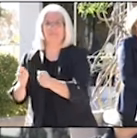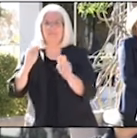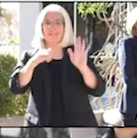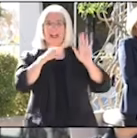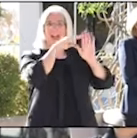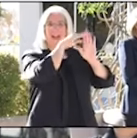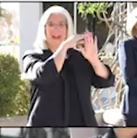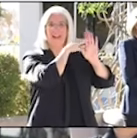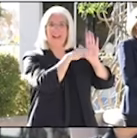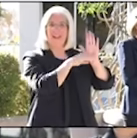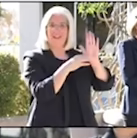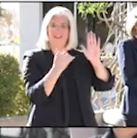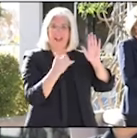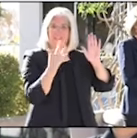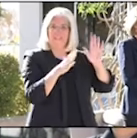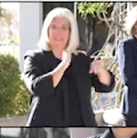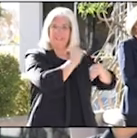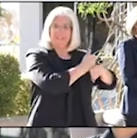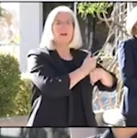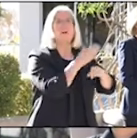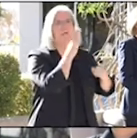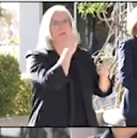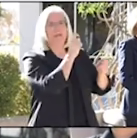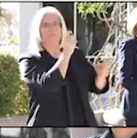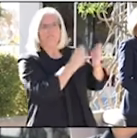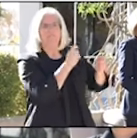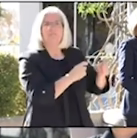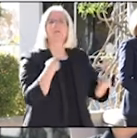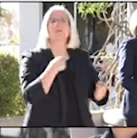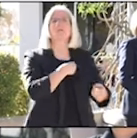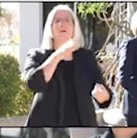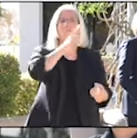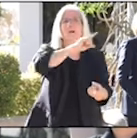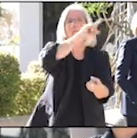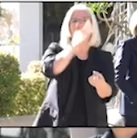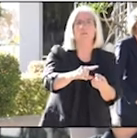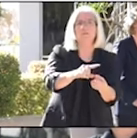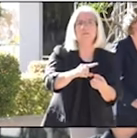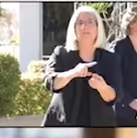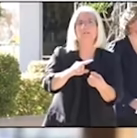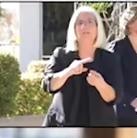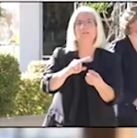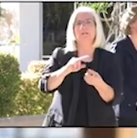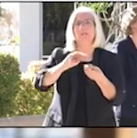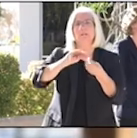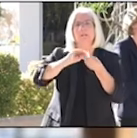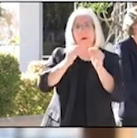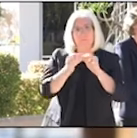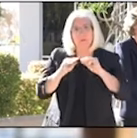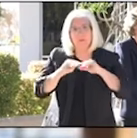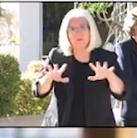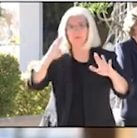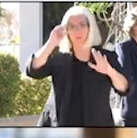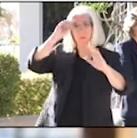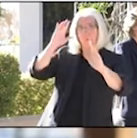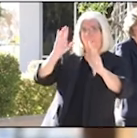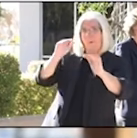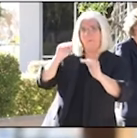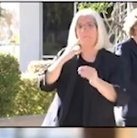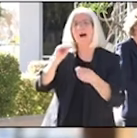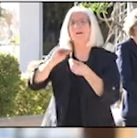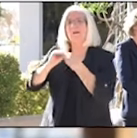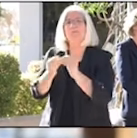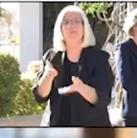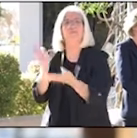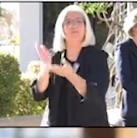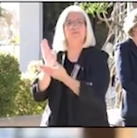help try to bring down the increase in cases and hospitalizations here in Santa Clara County. I'm going to walk